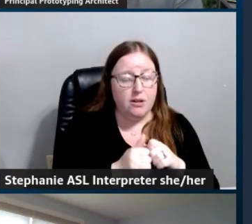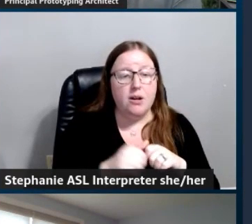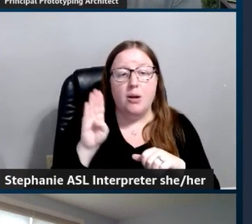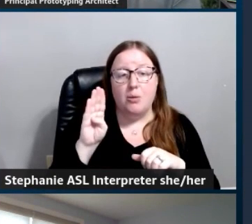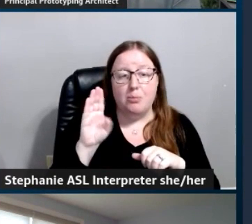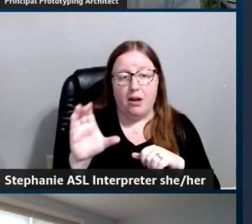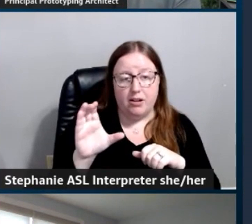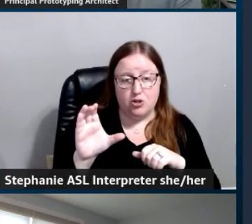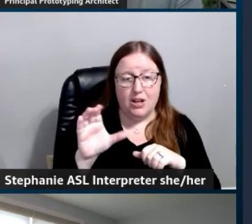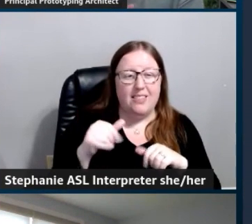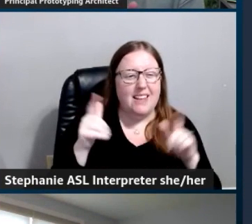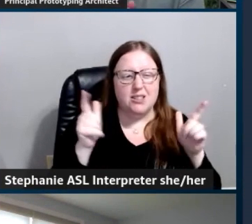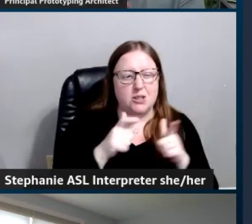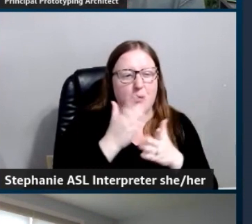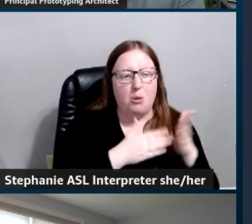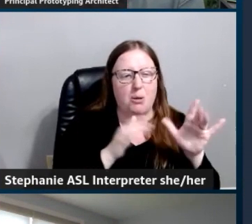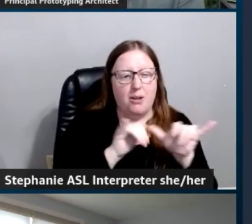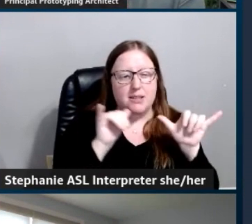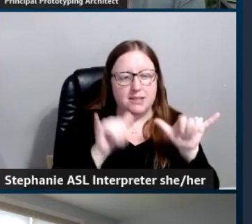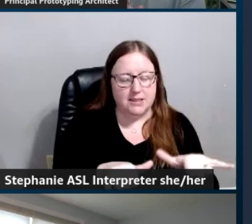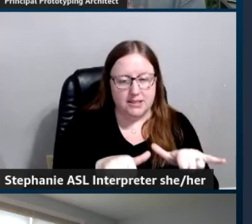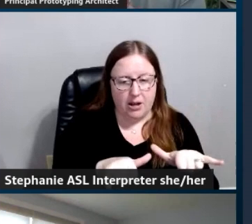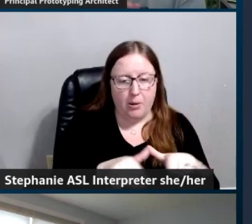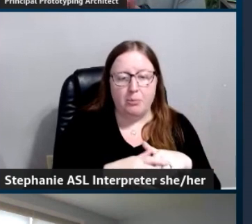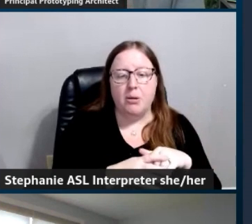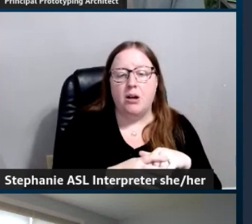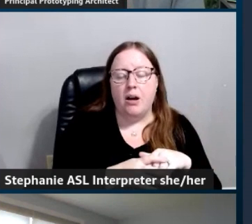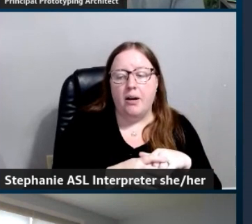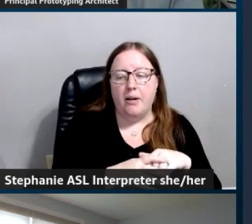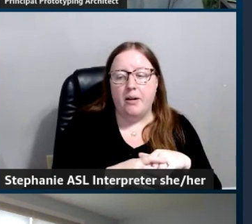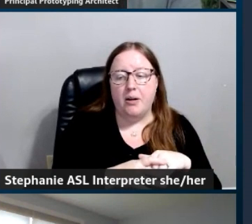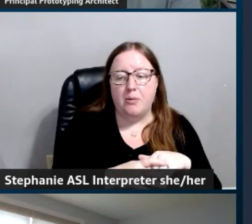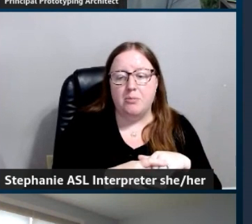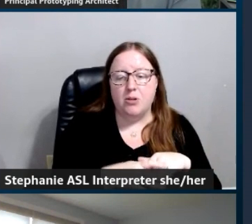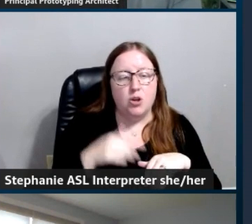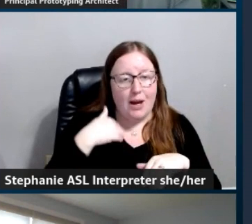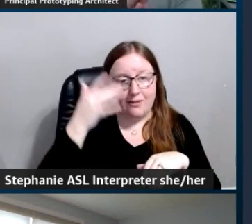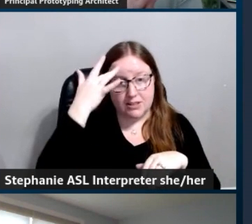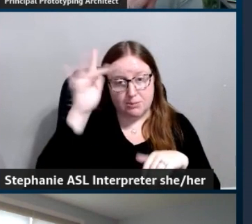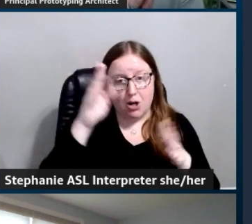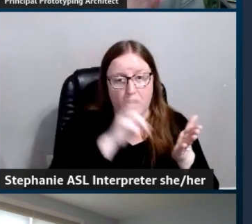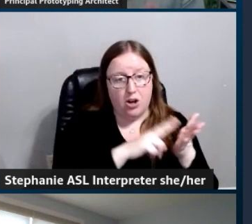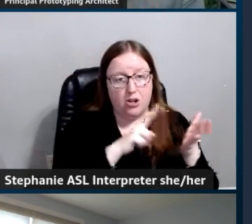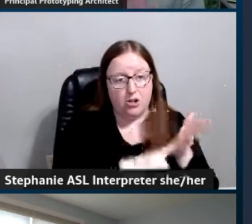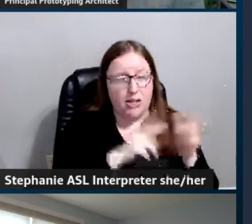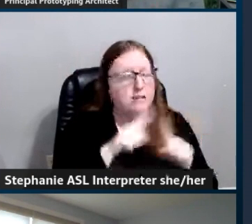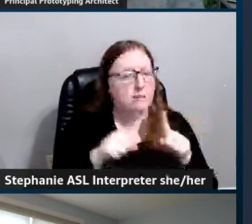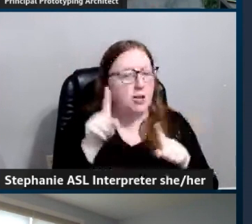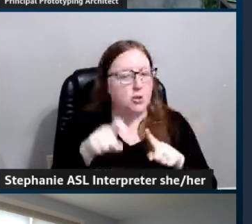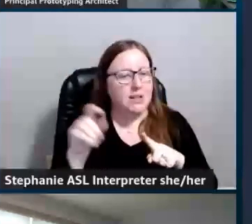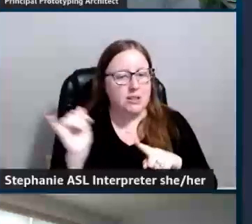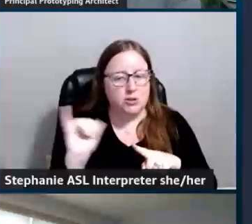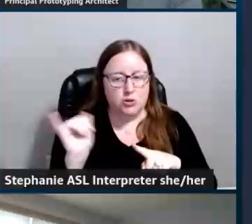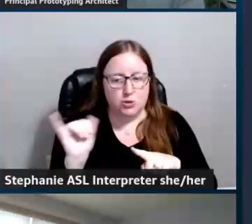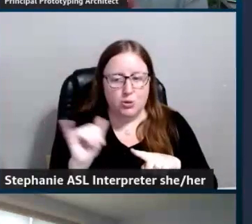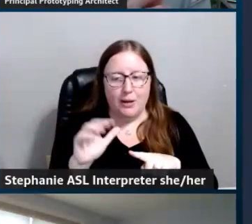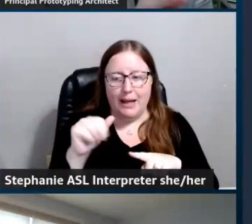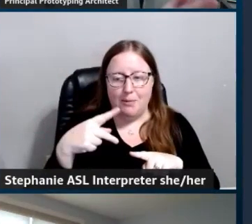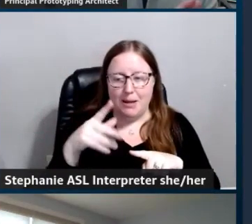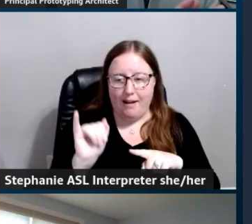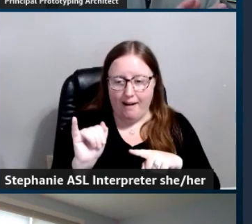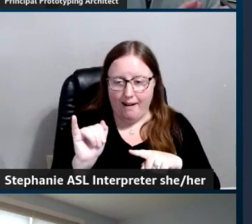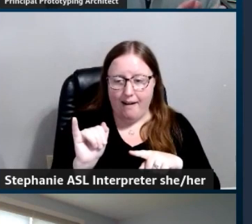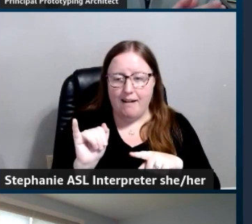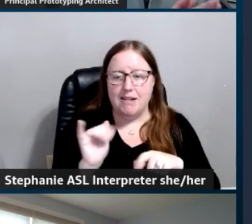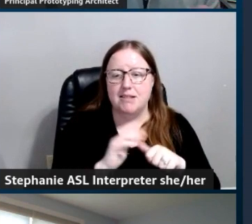blockchain is just a small part of the system, right? You're going to make smart contracts, but you also need APIs,